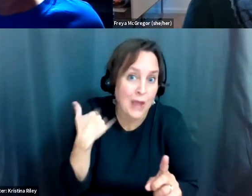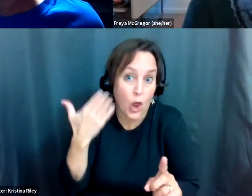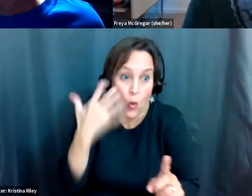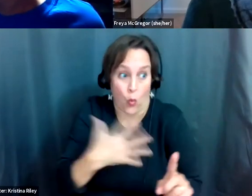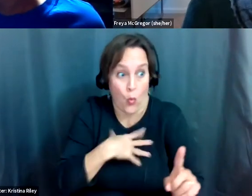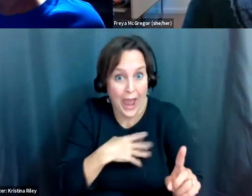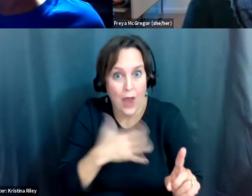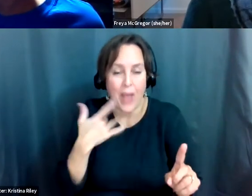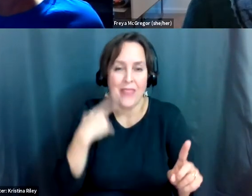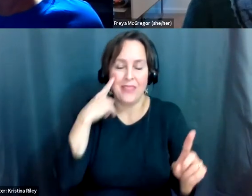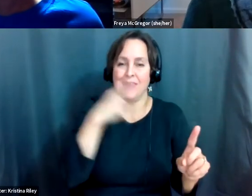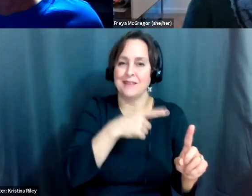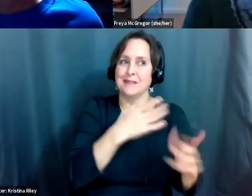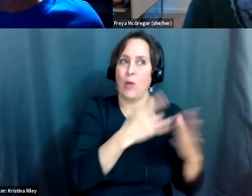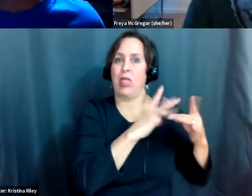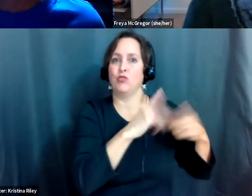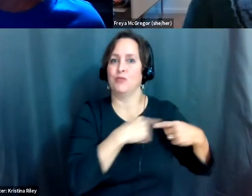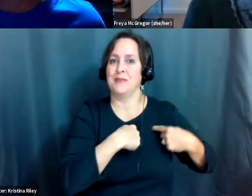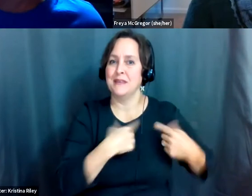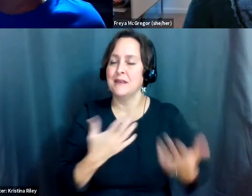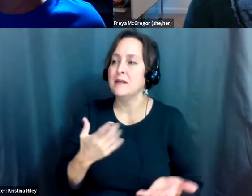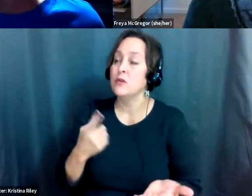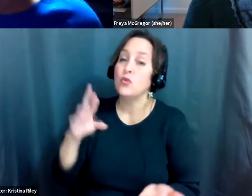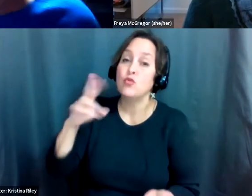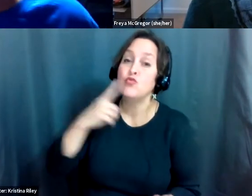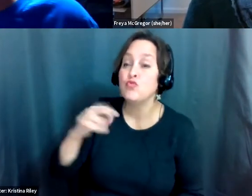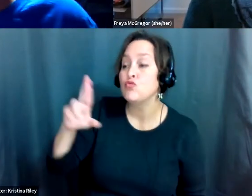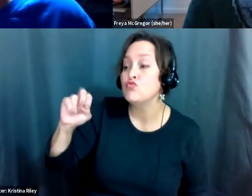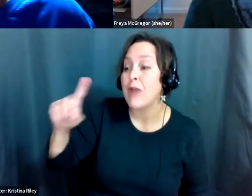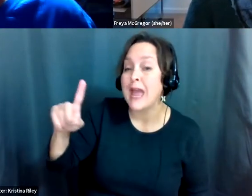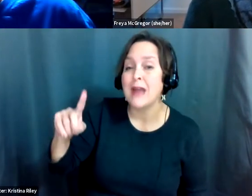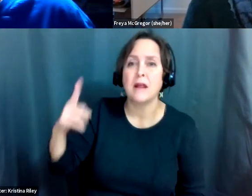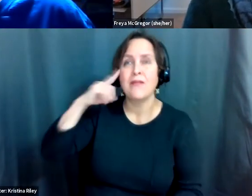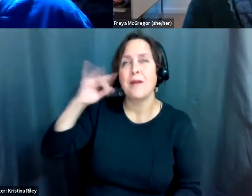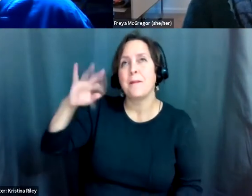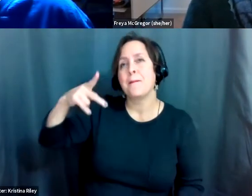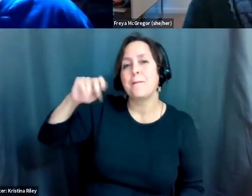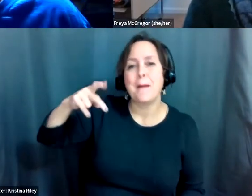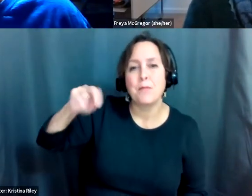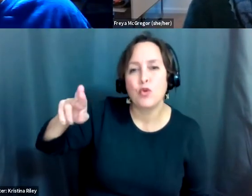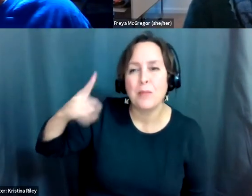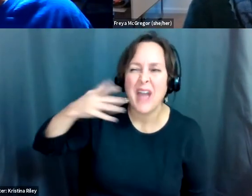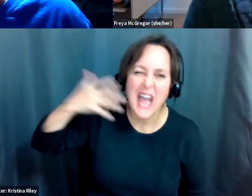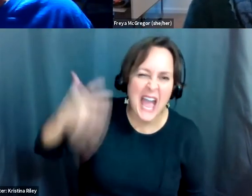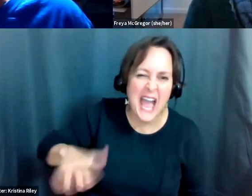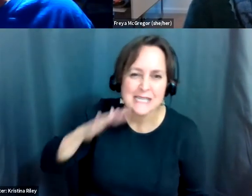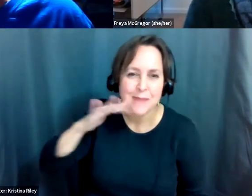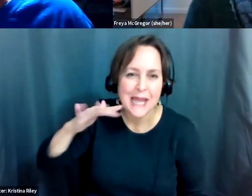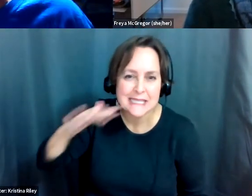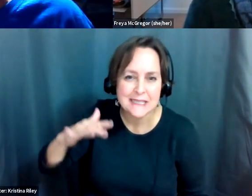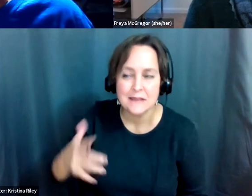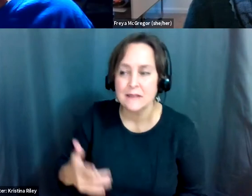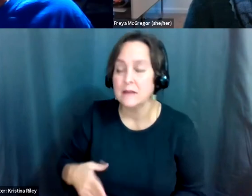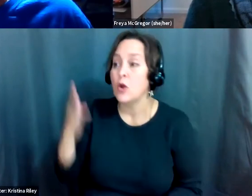say red, I think of a pepper or something hot. And if I think of blue, I think of maybe water or something